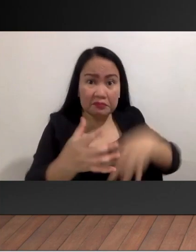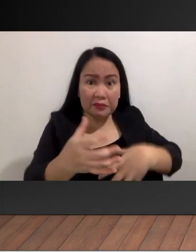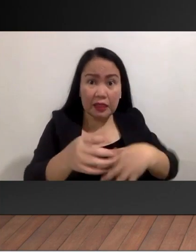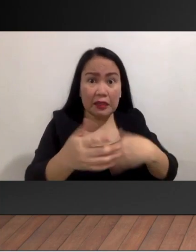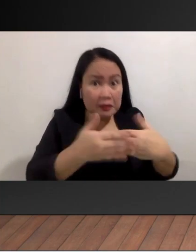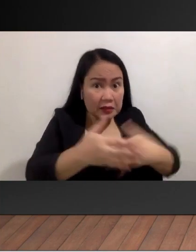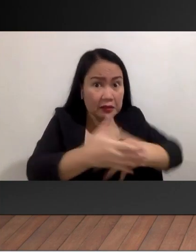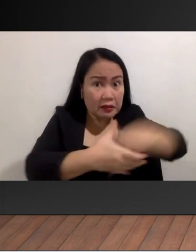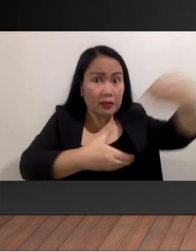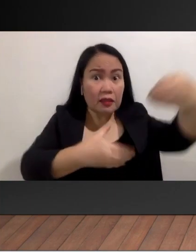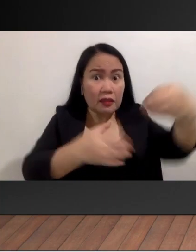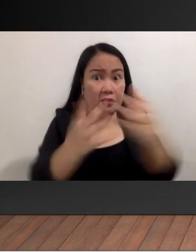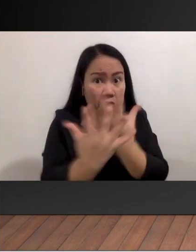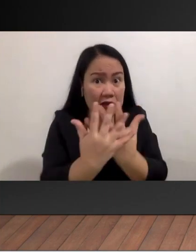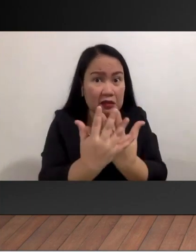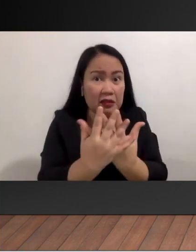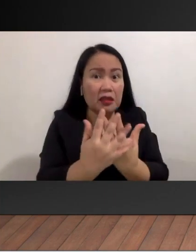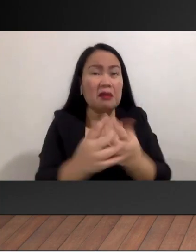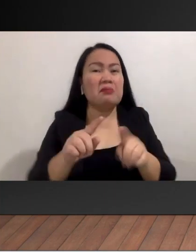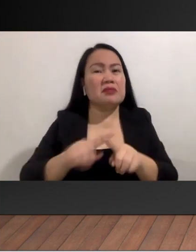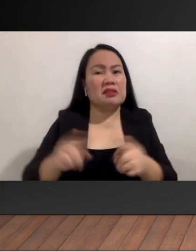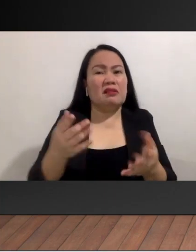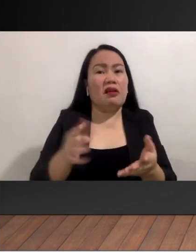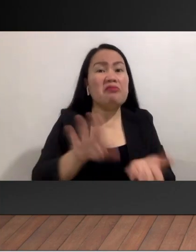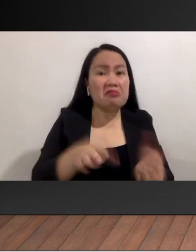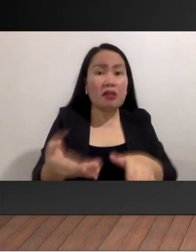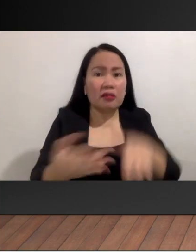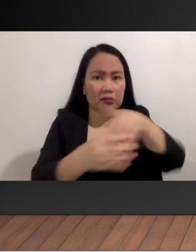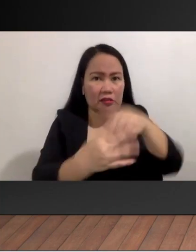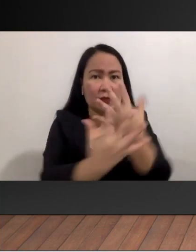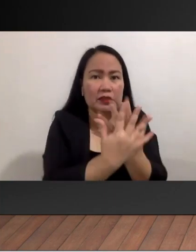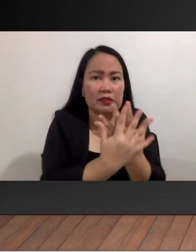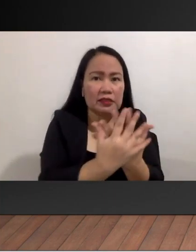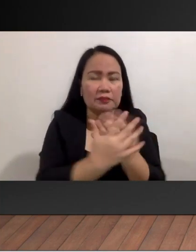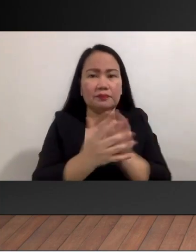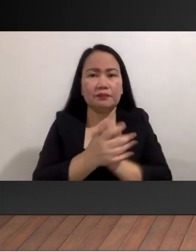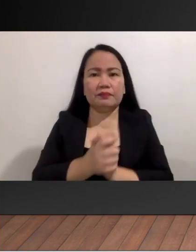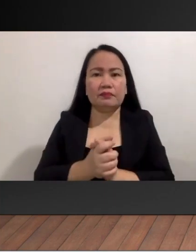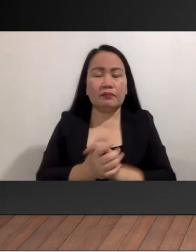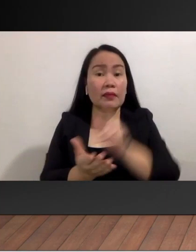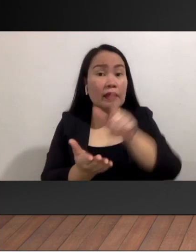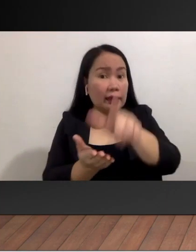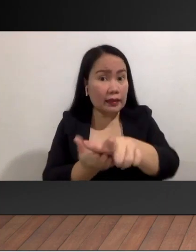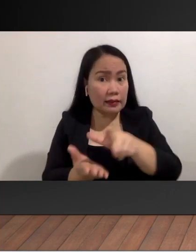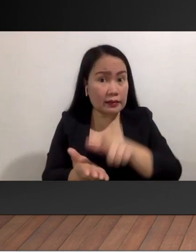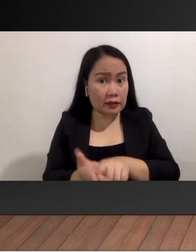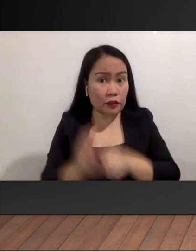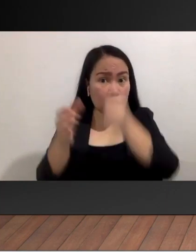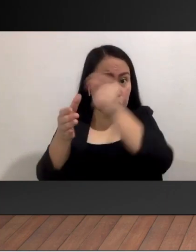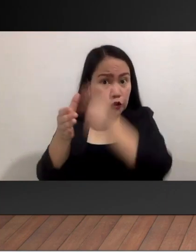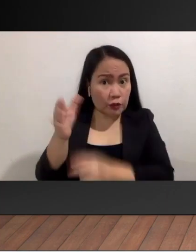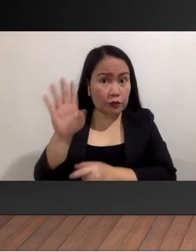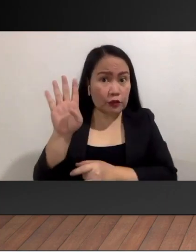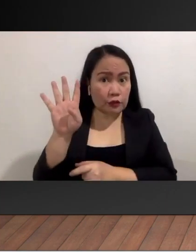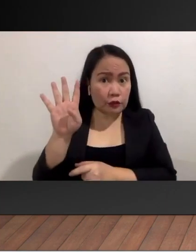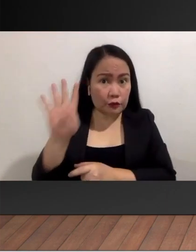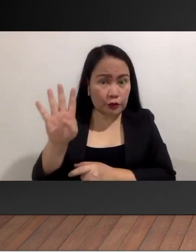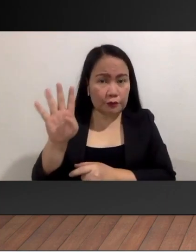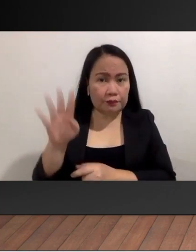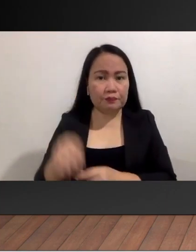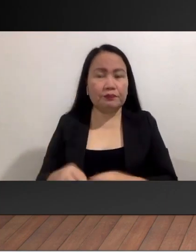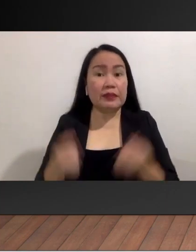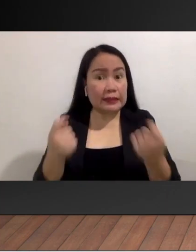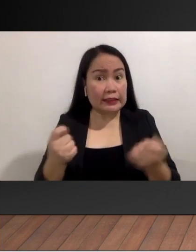prison, he died inside the prison. Lesson of Chapter 4. In